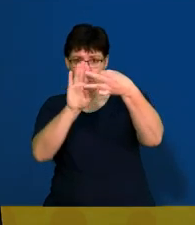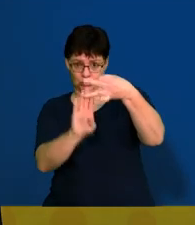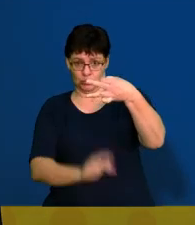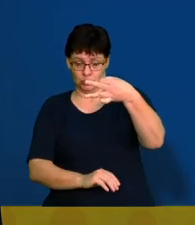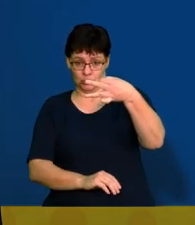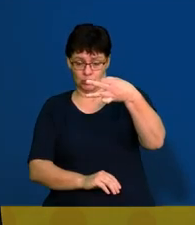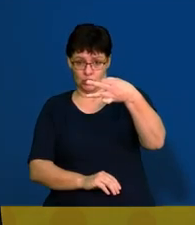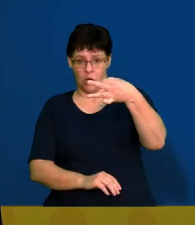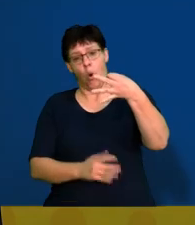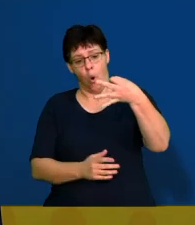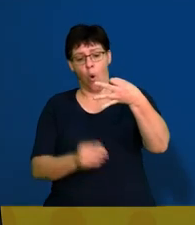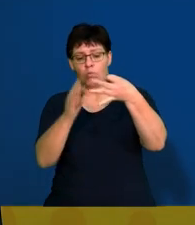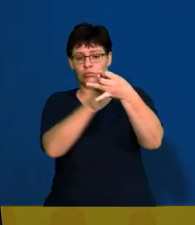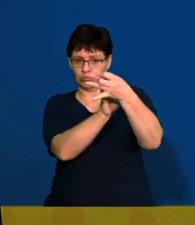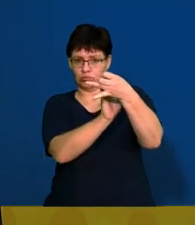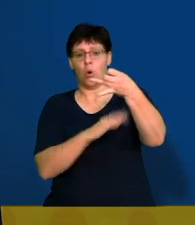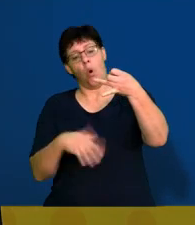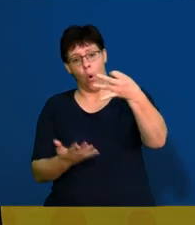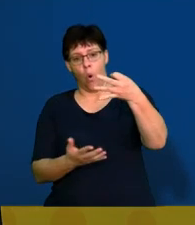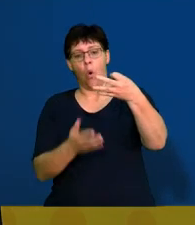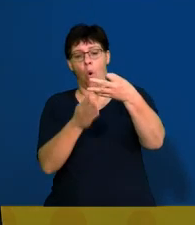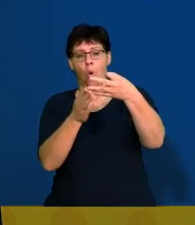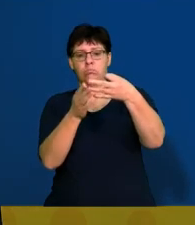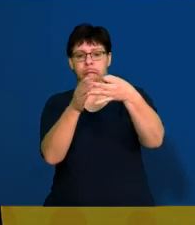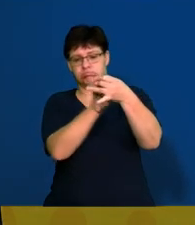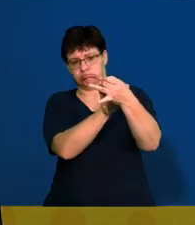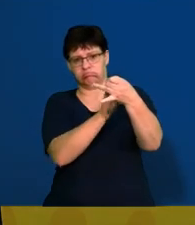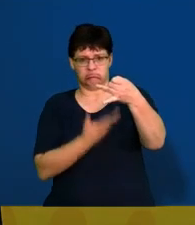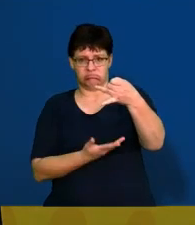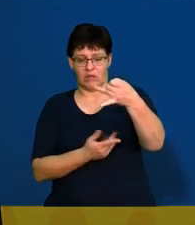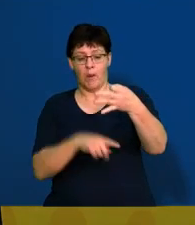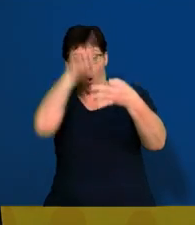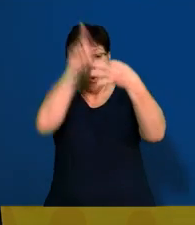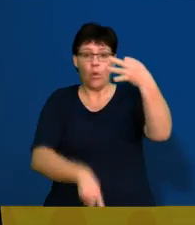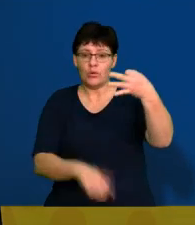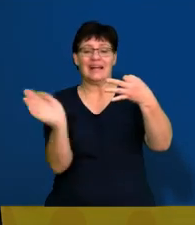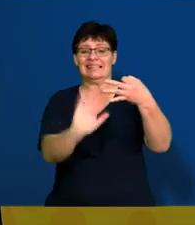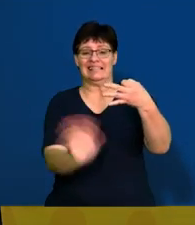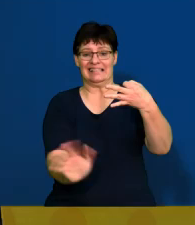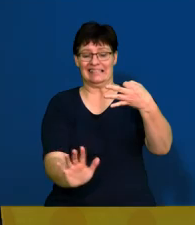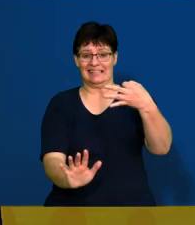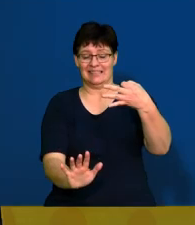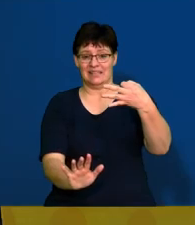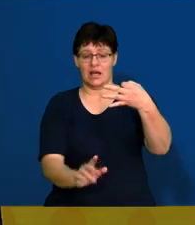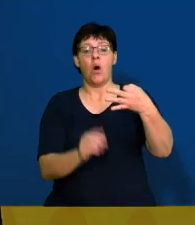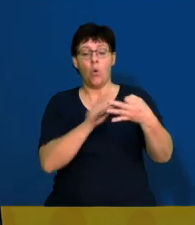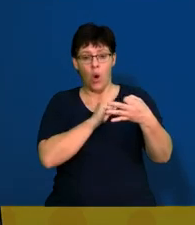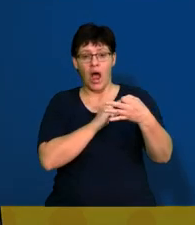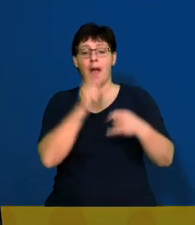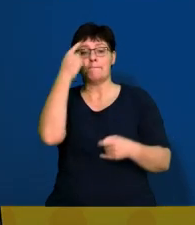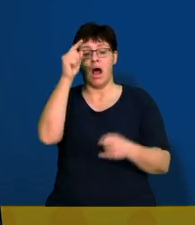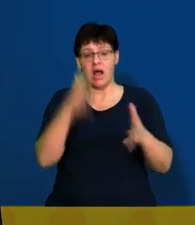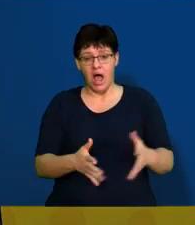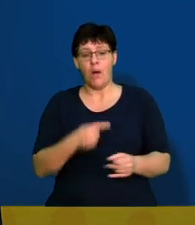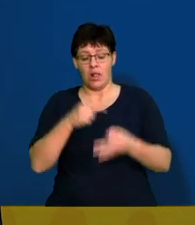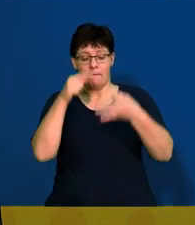that you only answer 2 questions. You don't want to be answering all 3 questions, because the markers will only mark the first 2